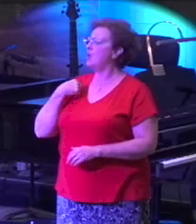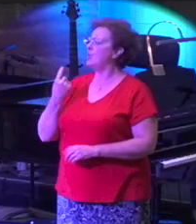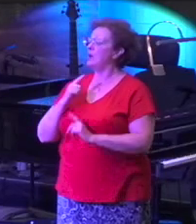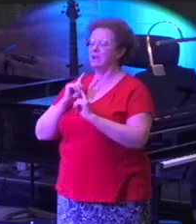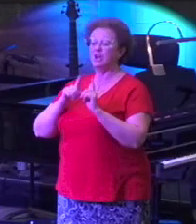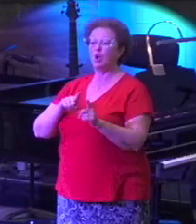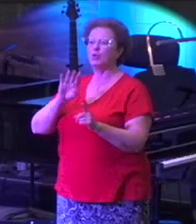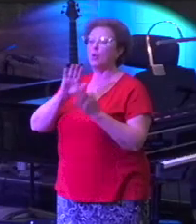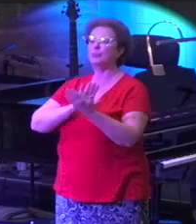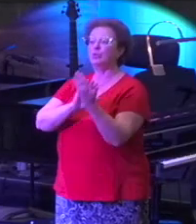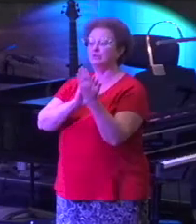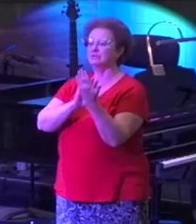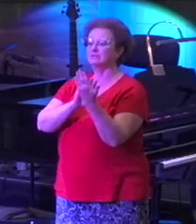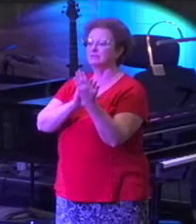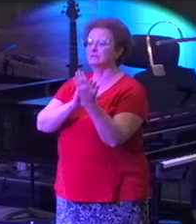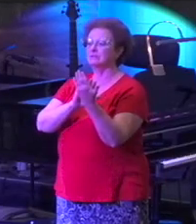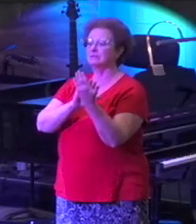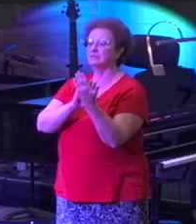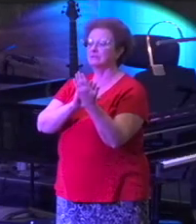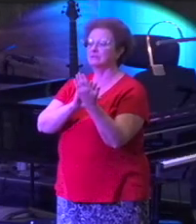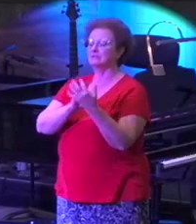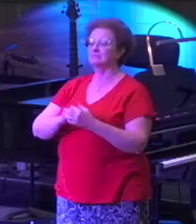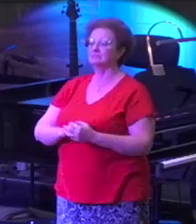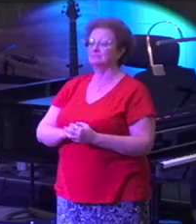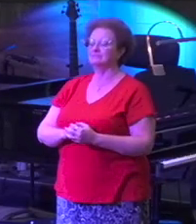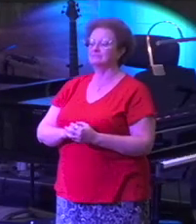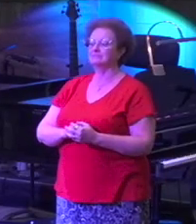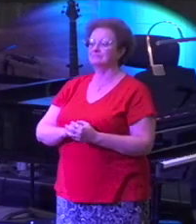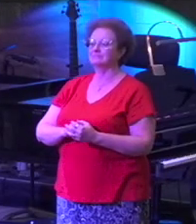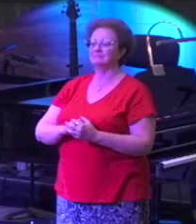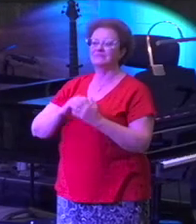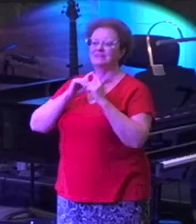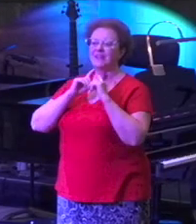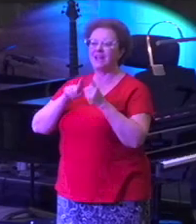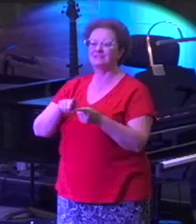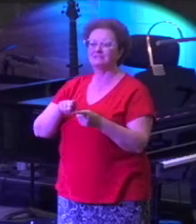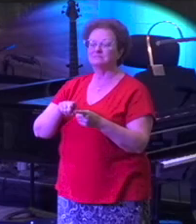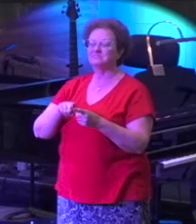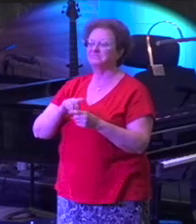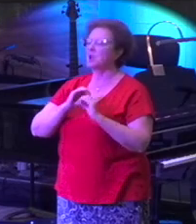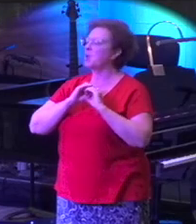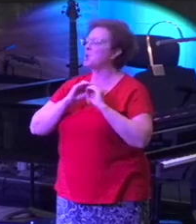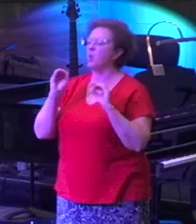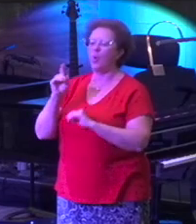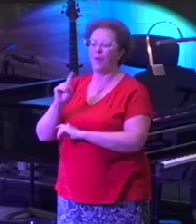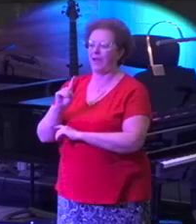your presence? The answer to that is, of course, absolutely